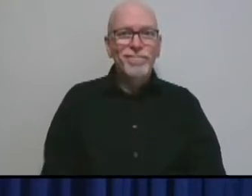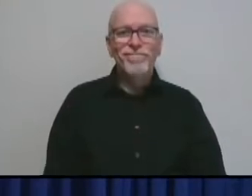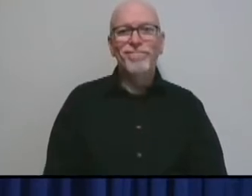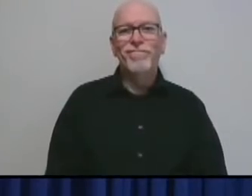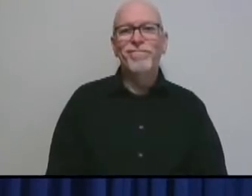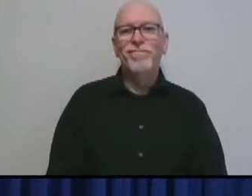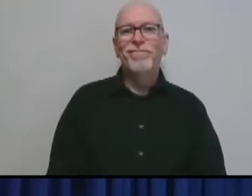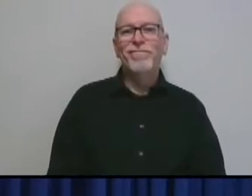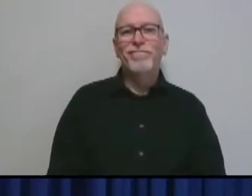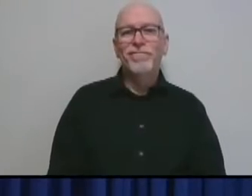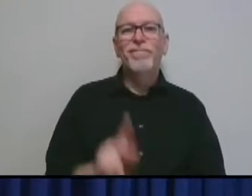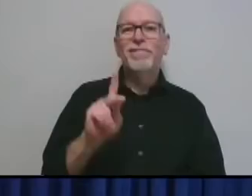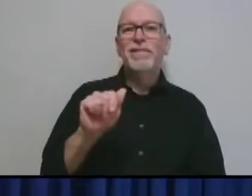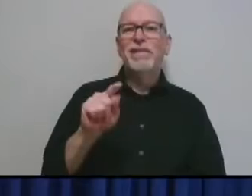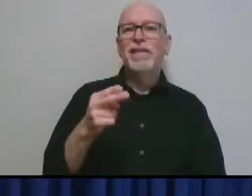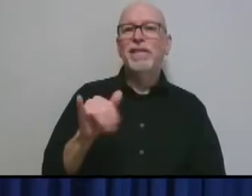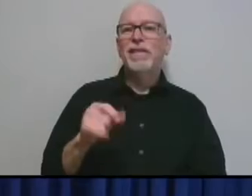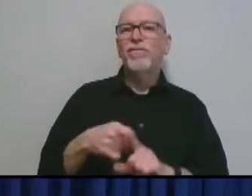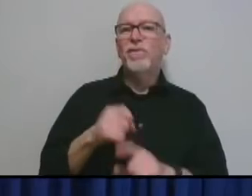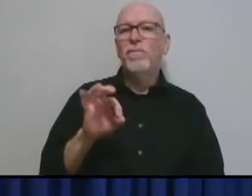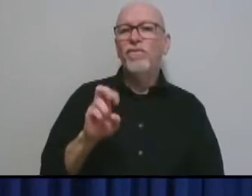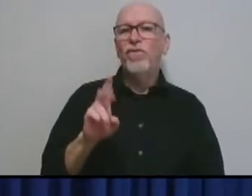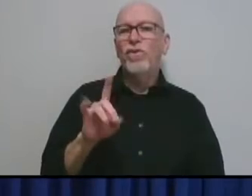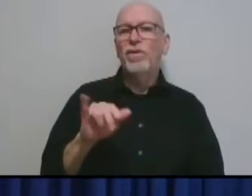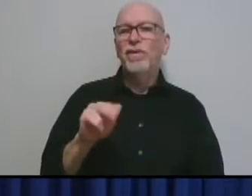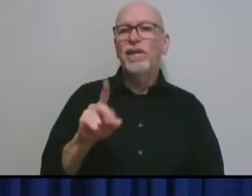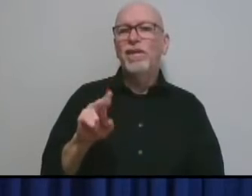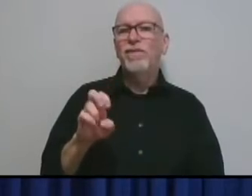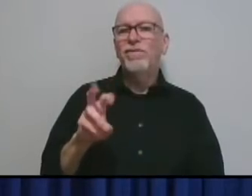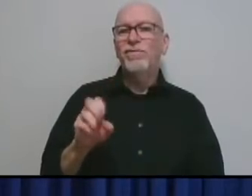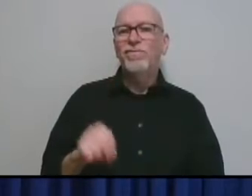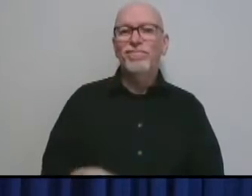Kathy from Ferdinand. Good afternoon, Kathy.